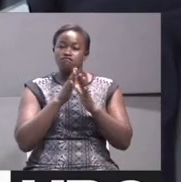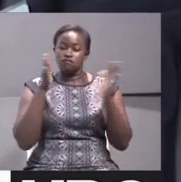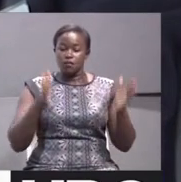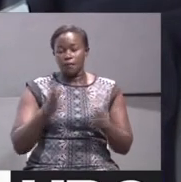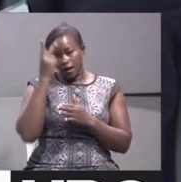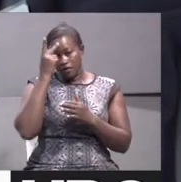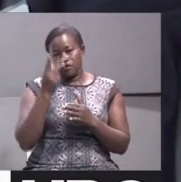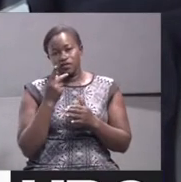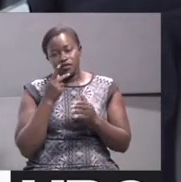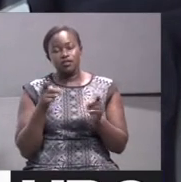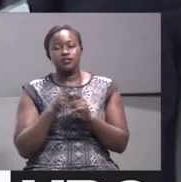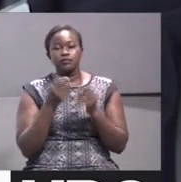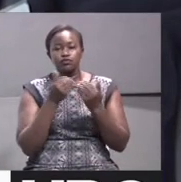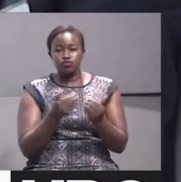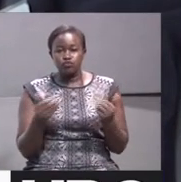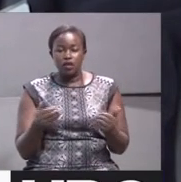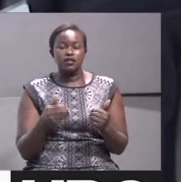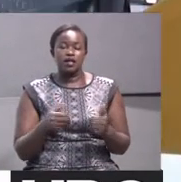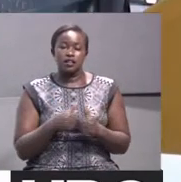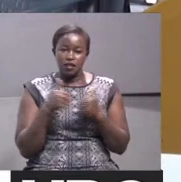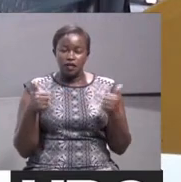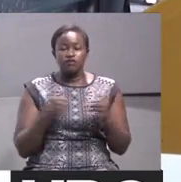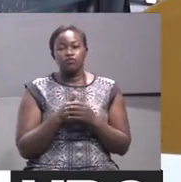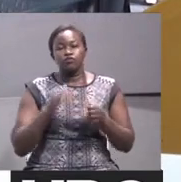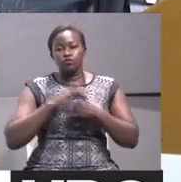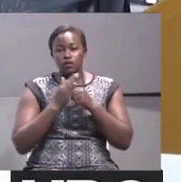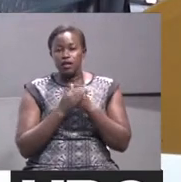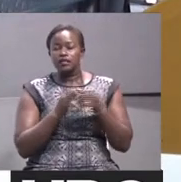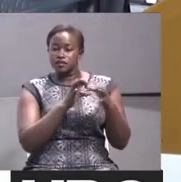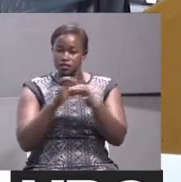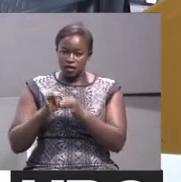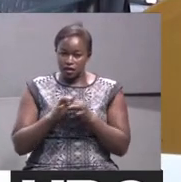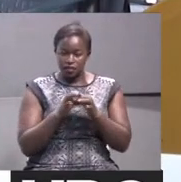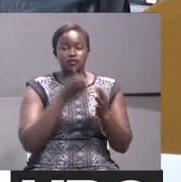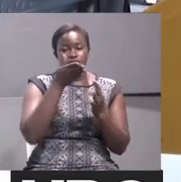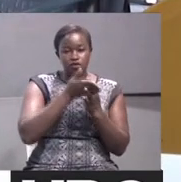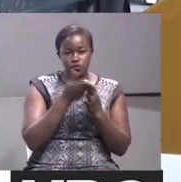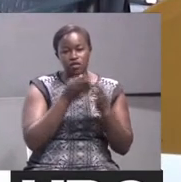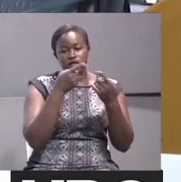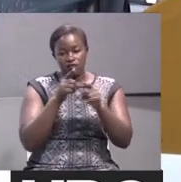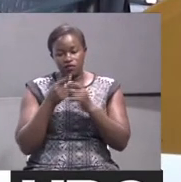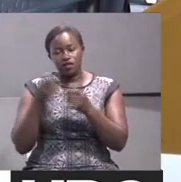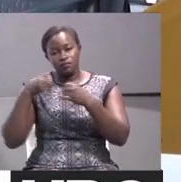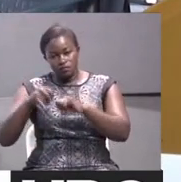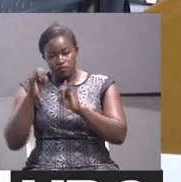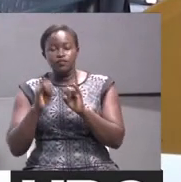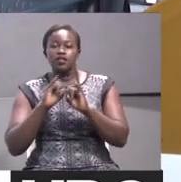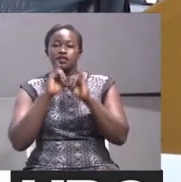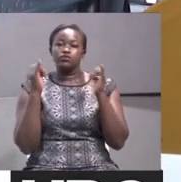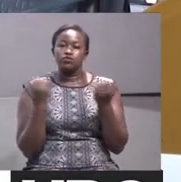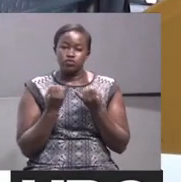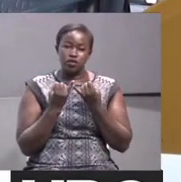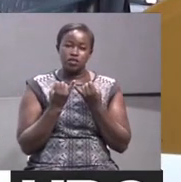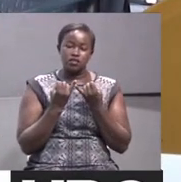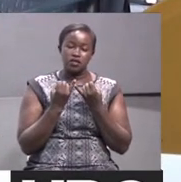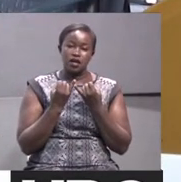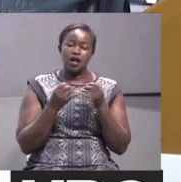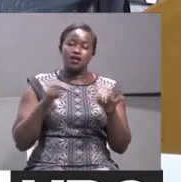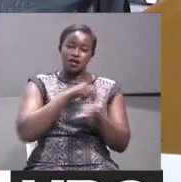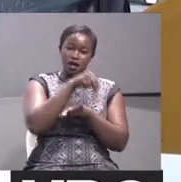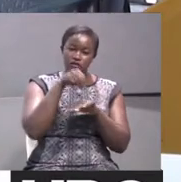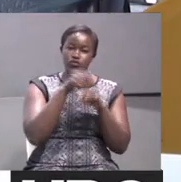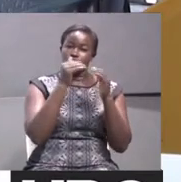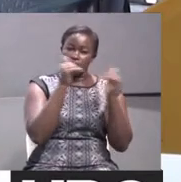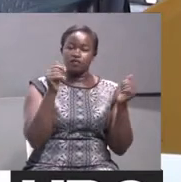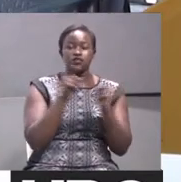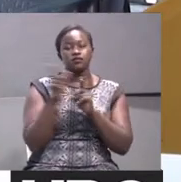and children well-being to create synergies between different implementation institutions at the national